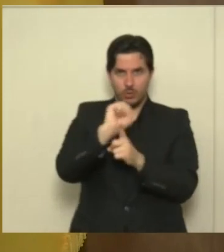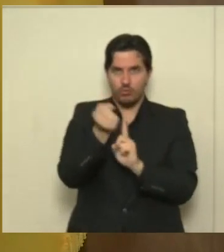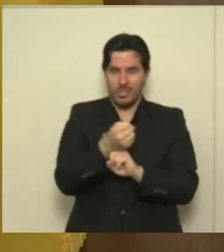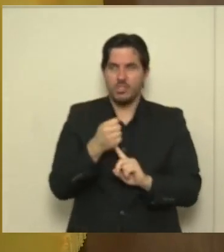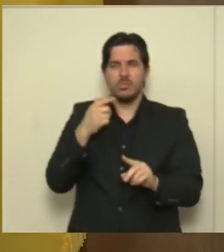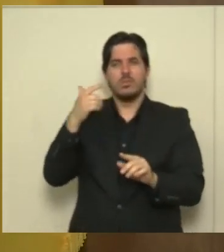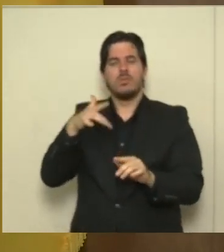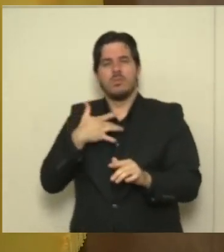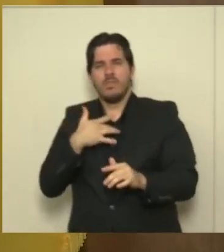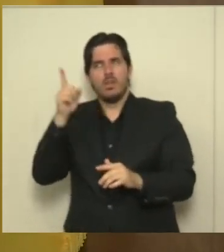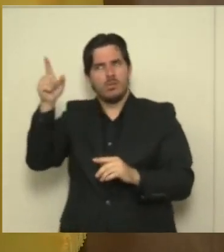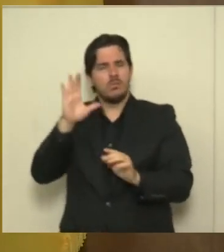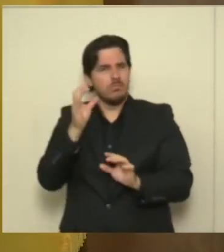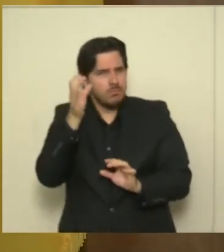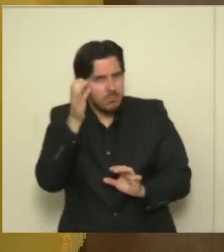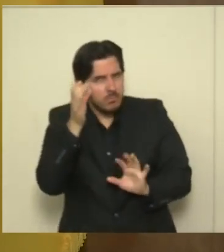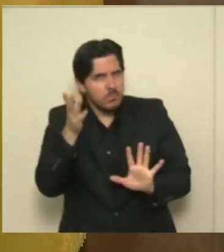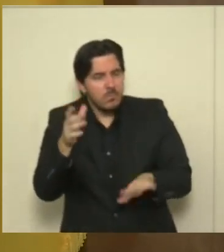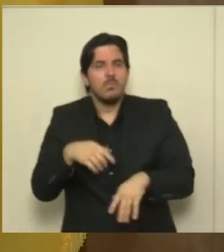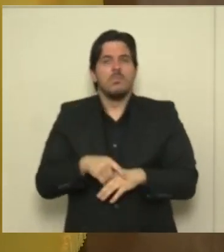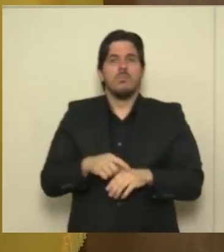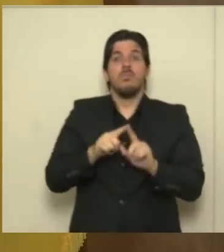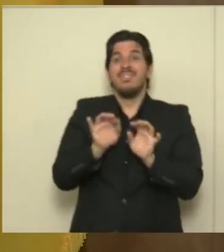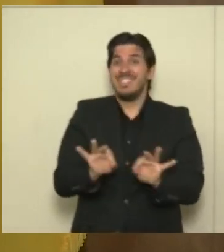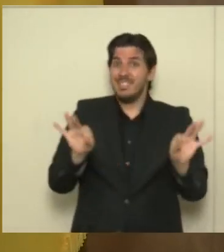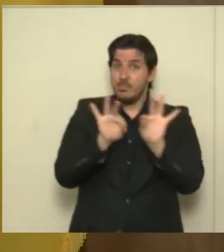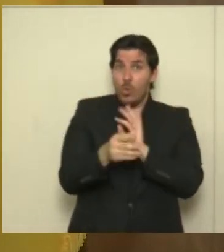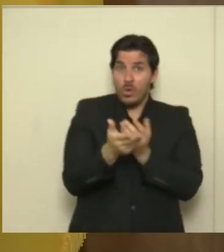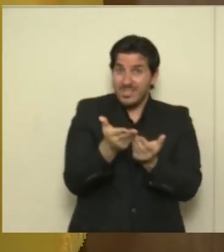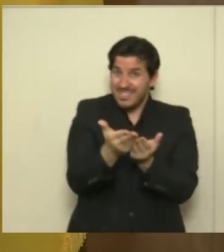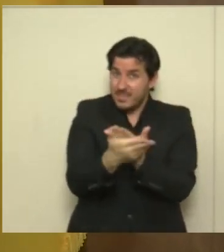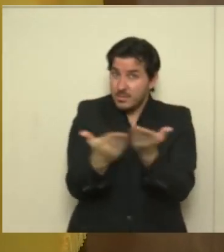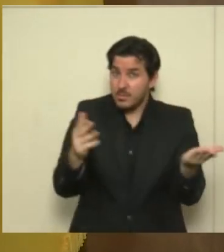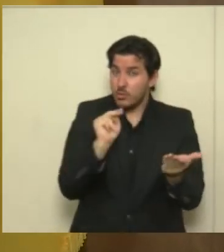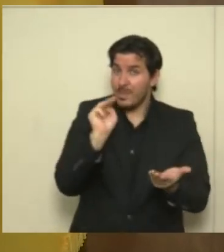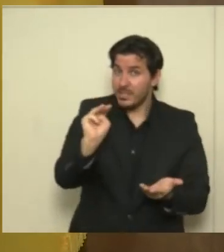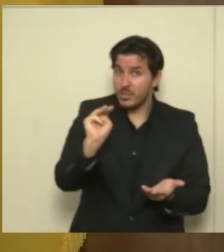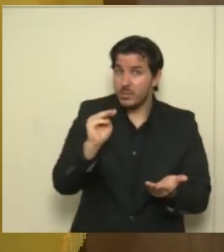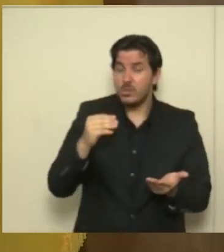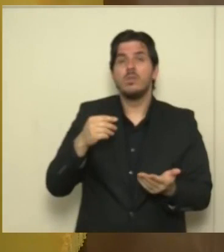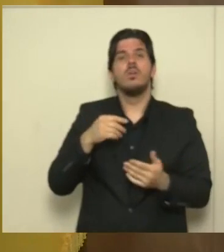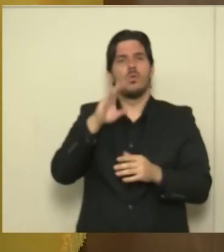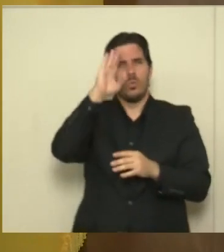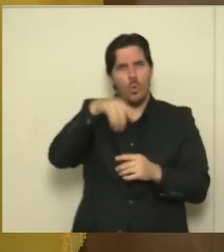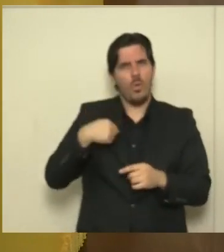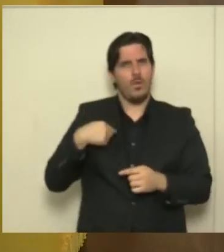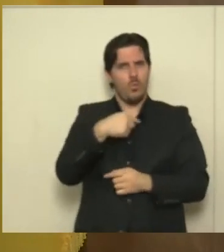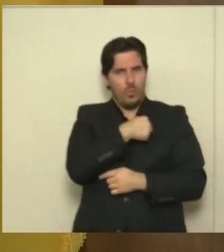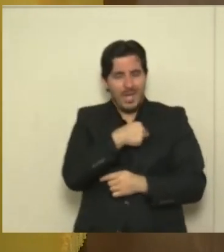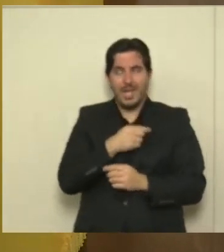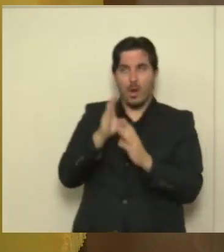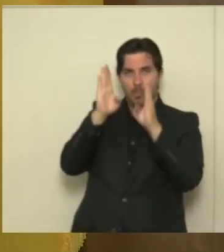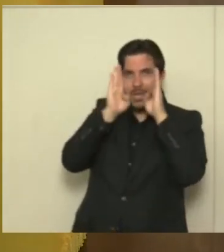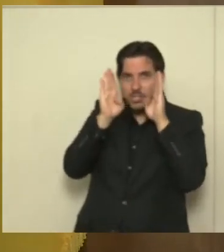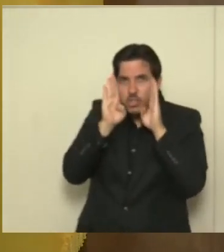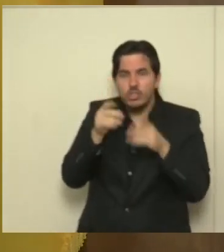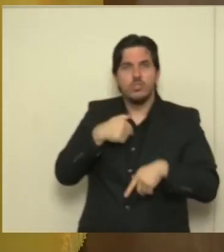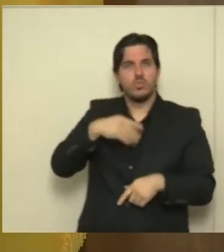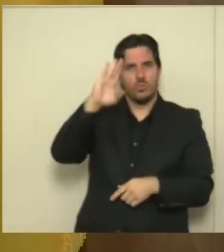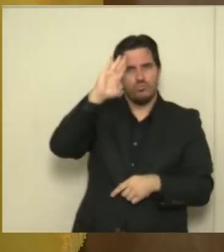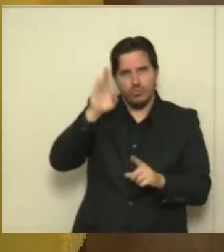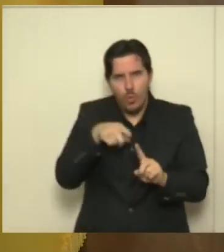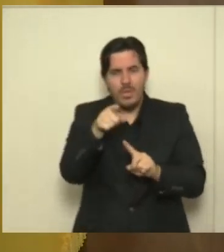to understand that we're paying attention. We're going to preserve these benefits for individuals on unemployment, and